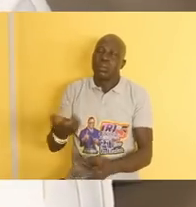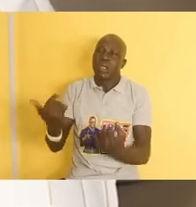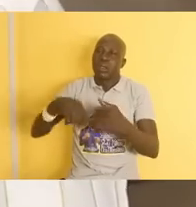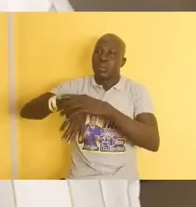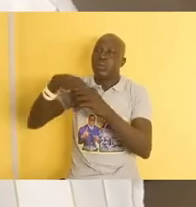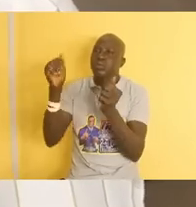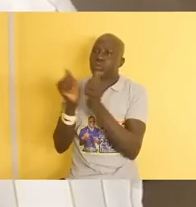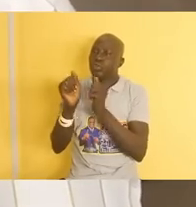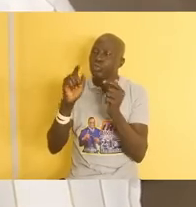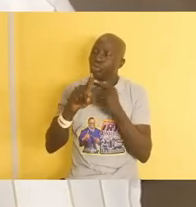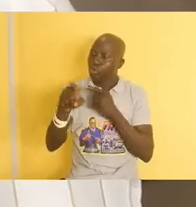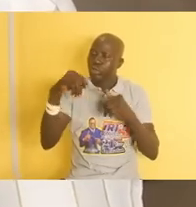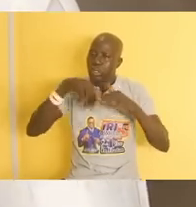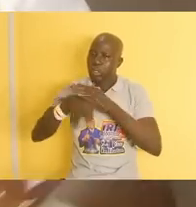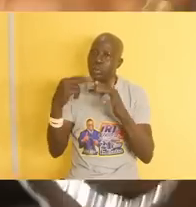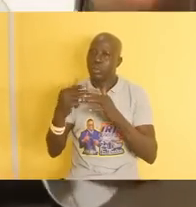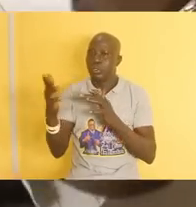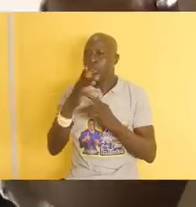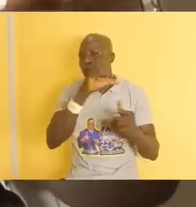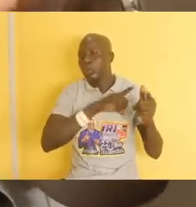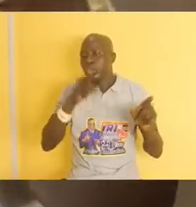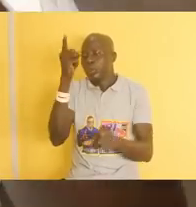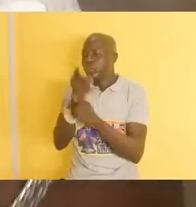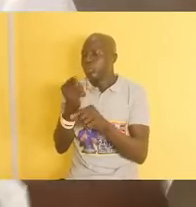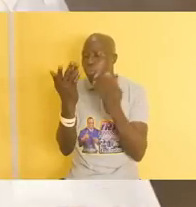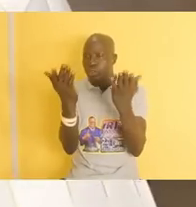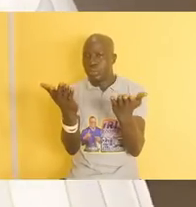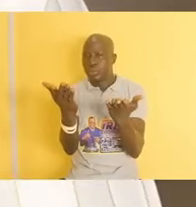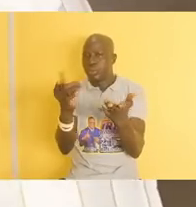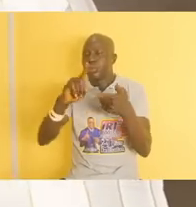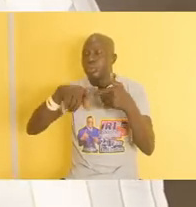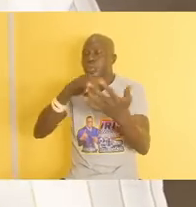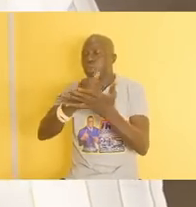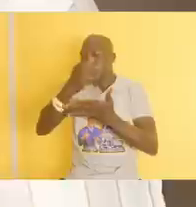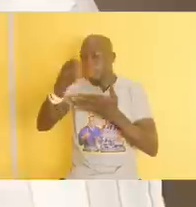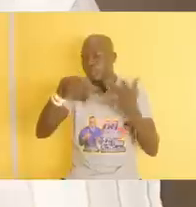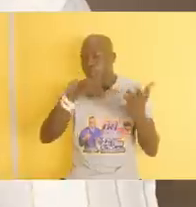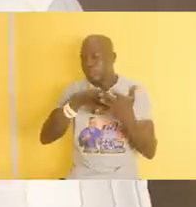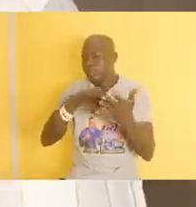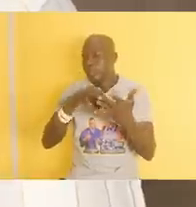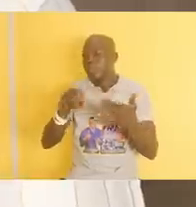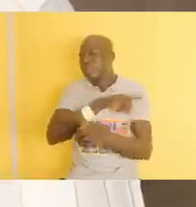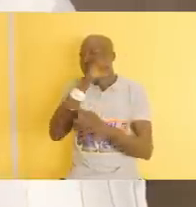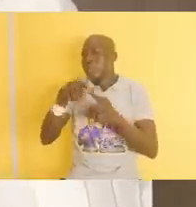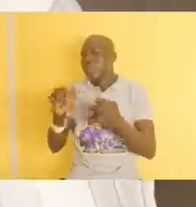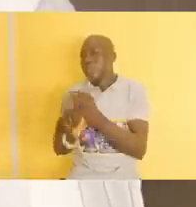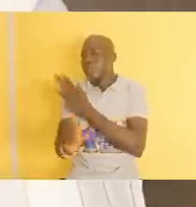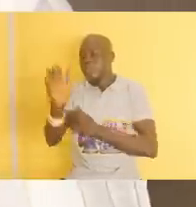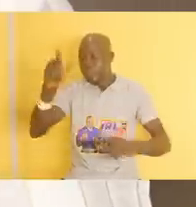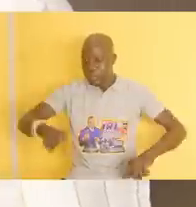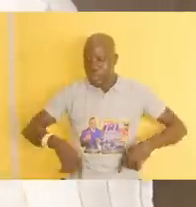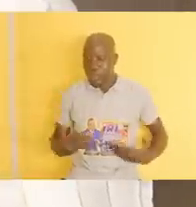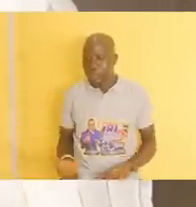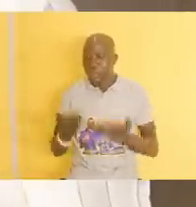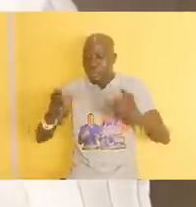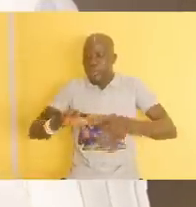oruko Oluwa I come to you in the name of the Lord. Just spread your hands to say amen to this. Be on what him betty me was not